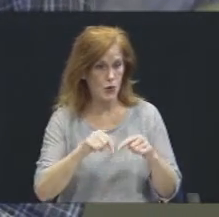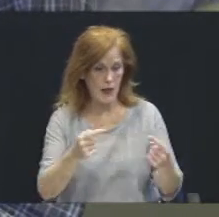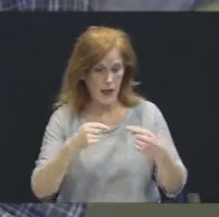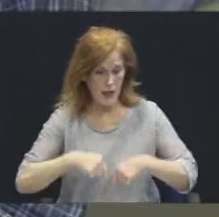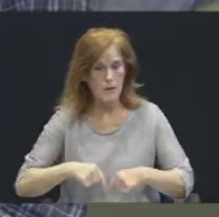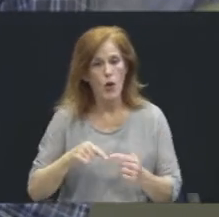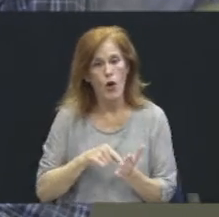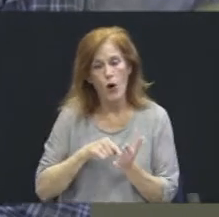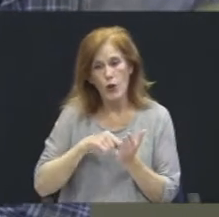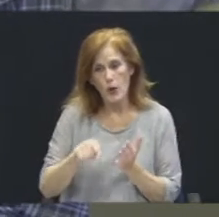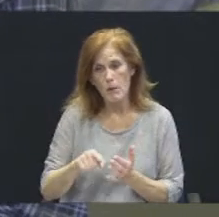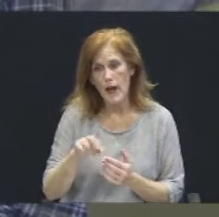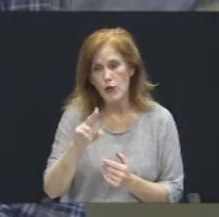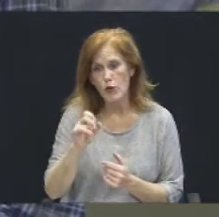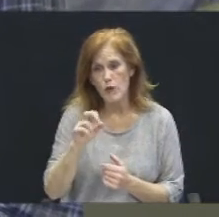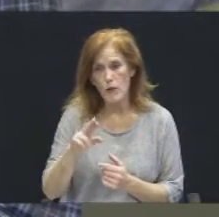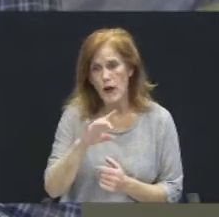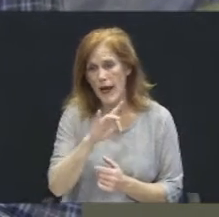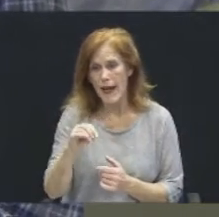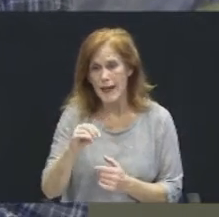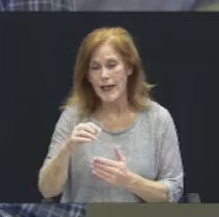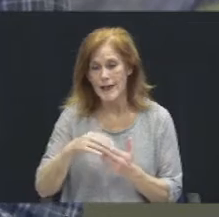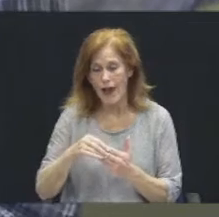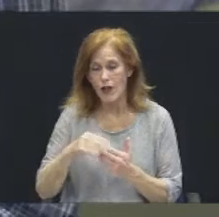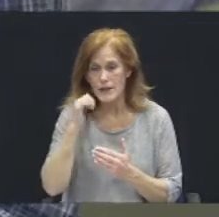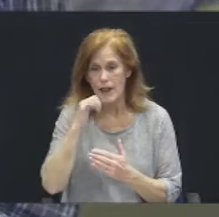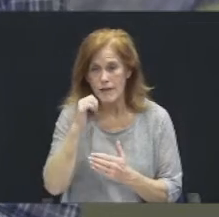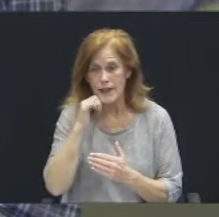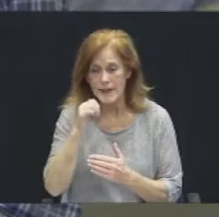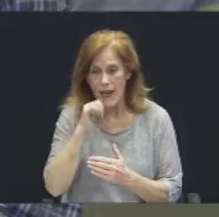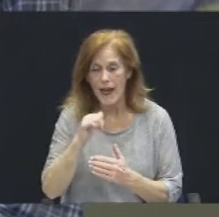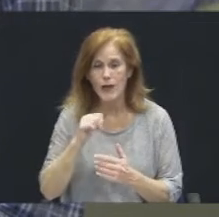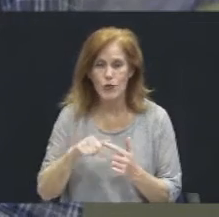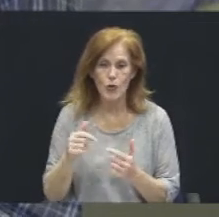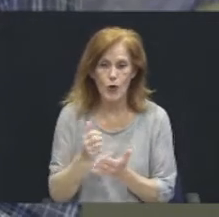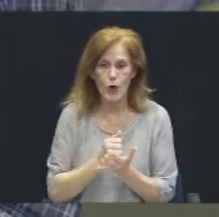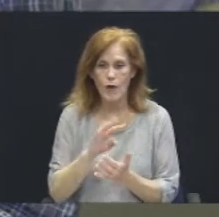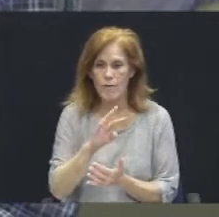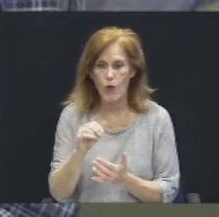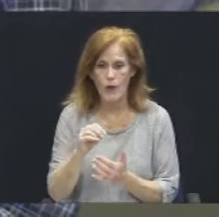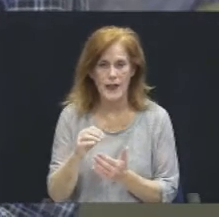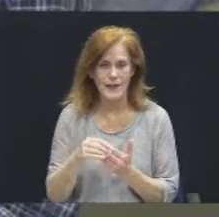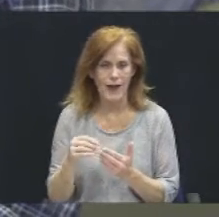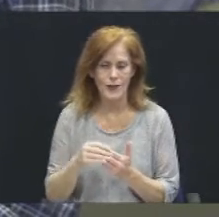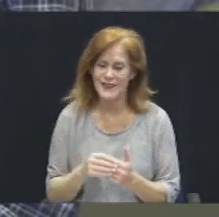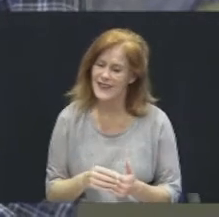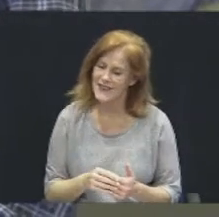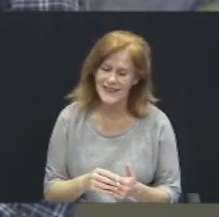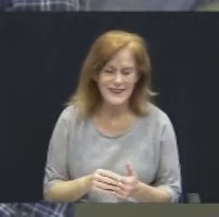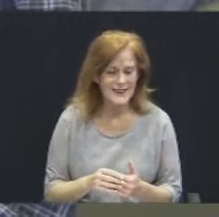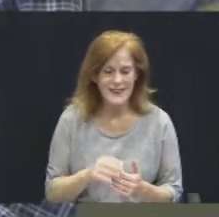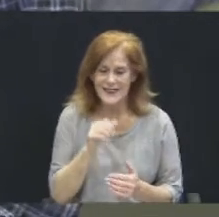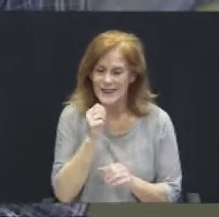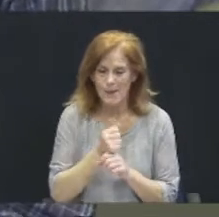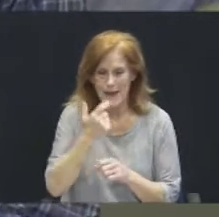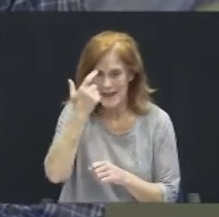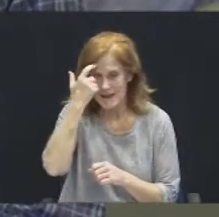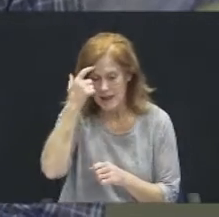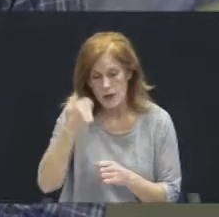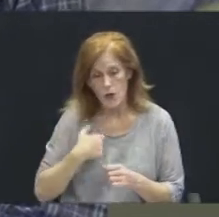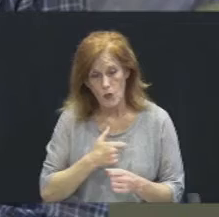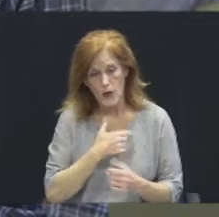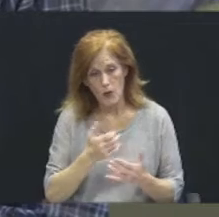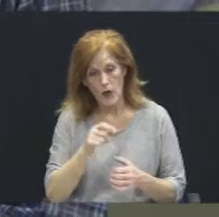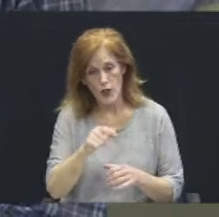Uber $80 a day to go make $40 a day. That doesn't make sense. So we wanted you to be employed